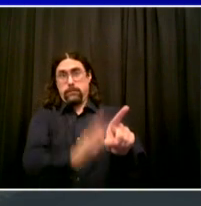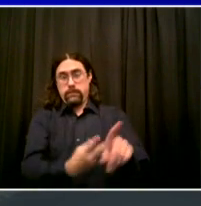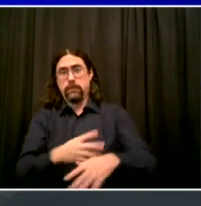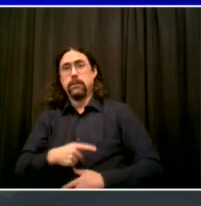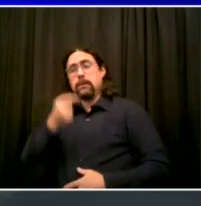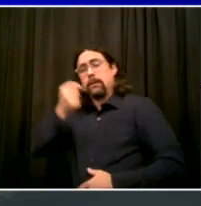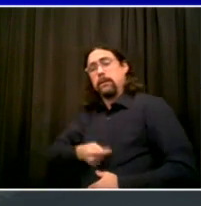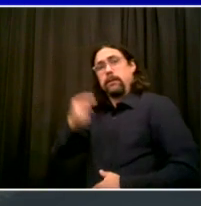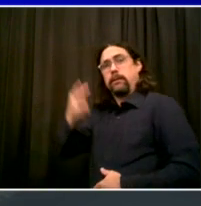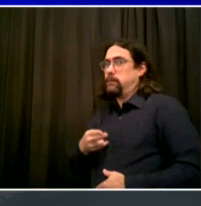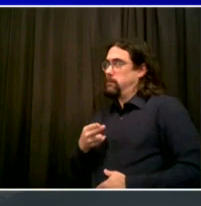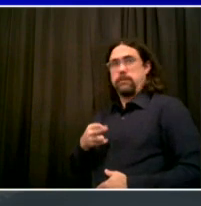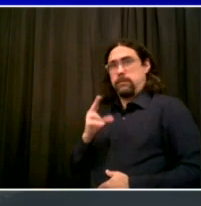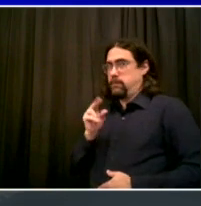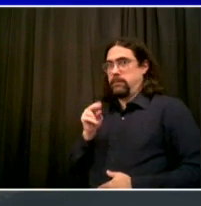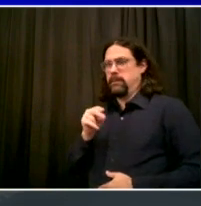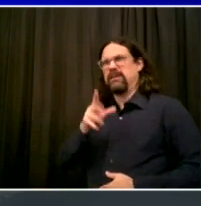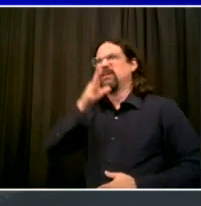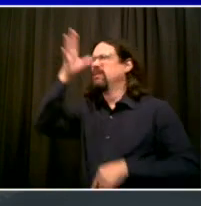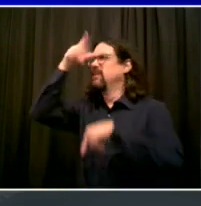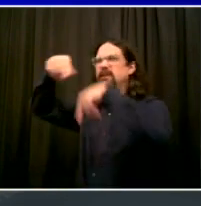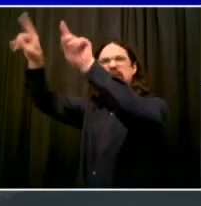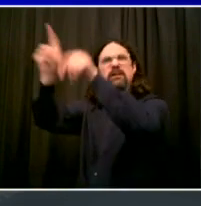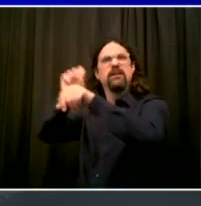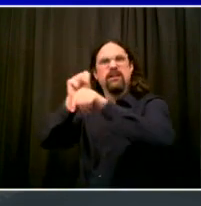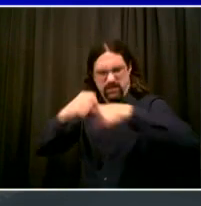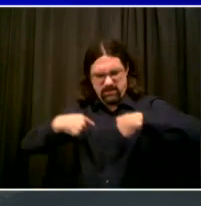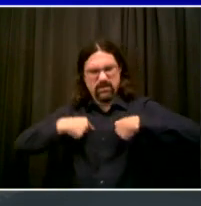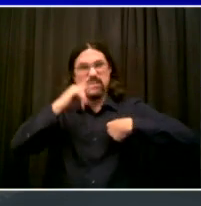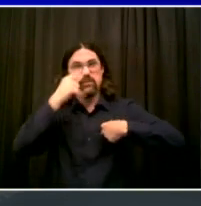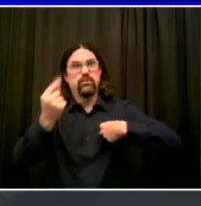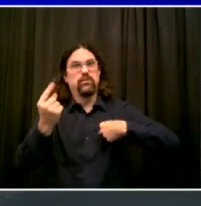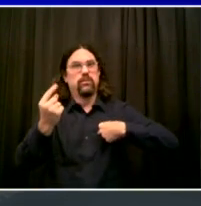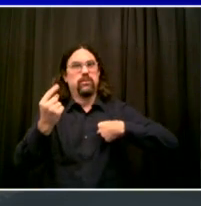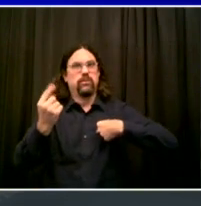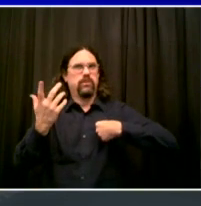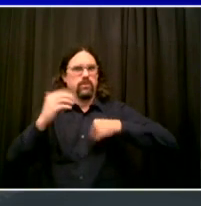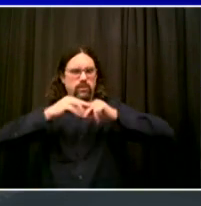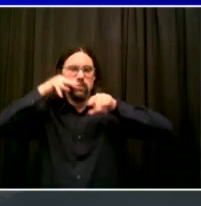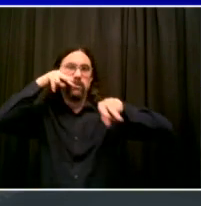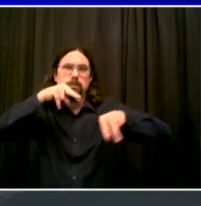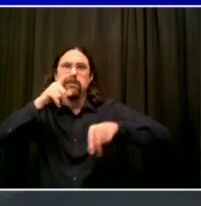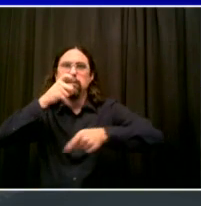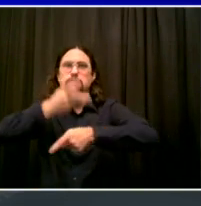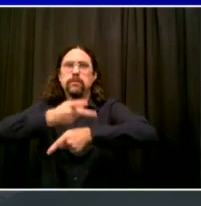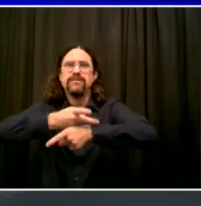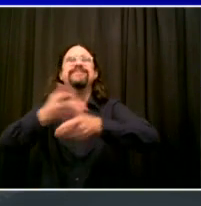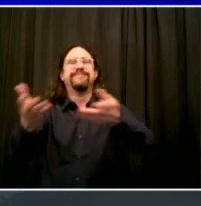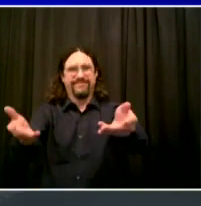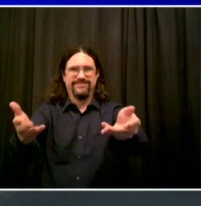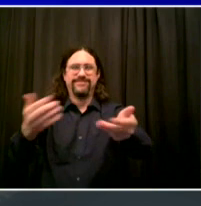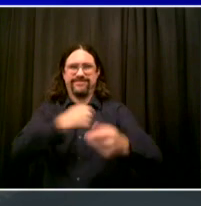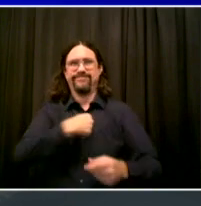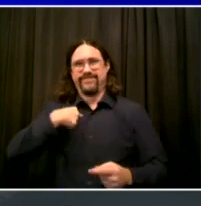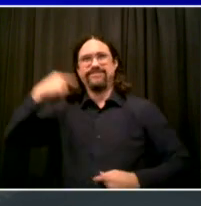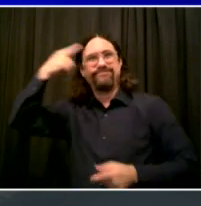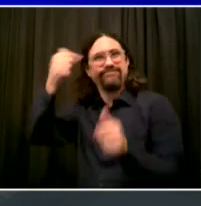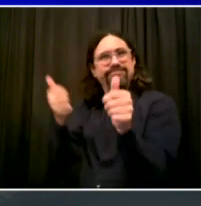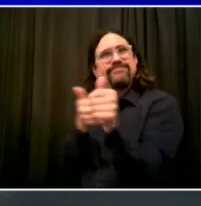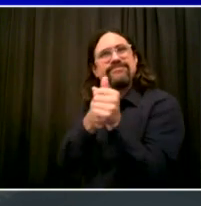do? And we thought maybe we could do 50,000 childcare seats. And then we realized with a blended format that actually turns